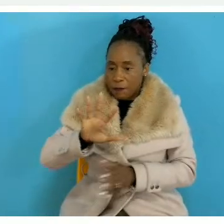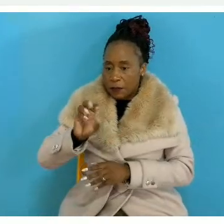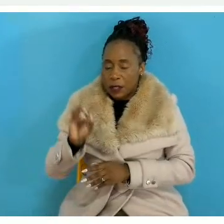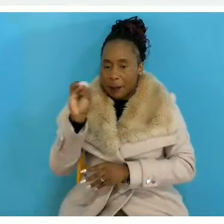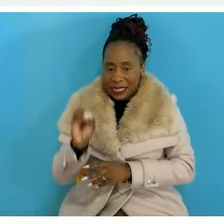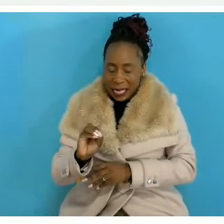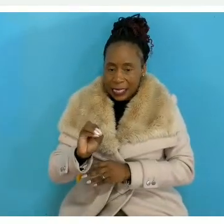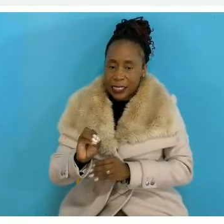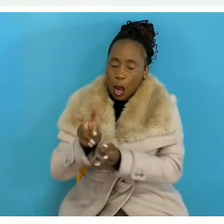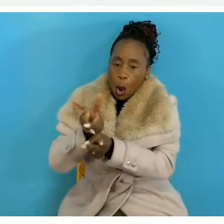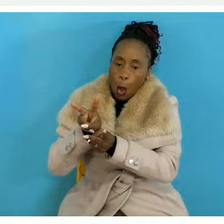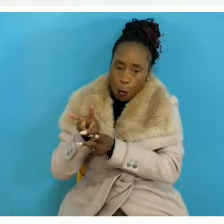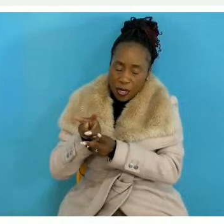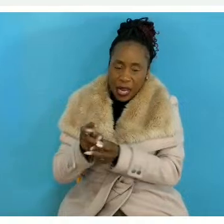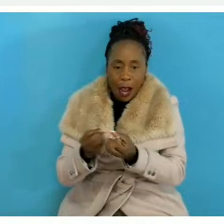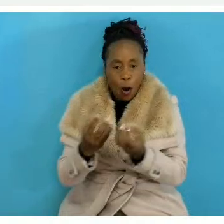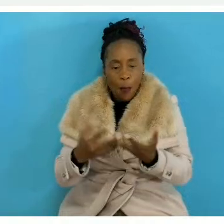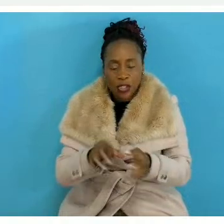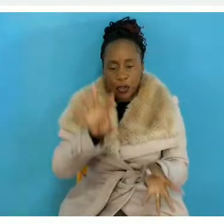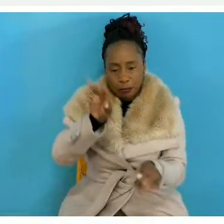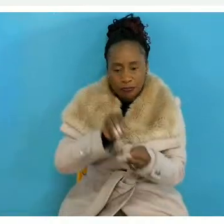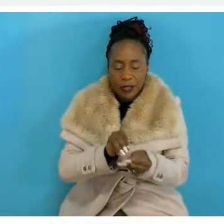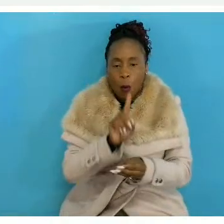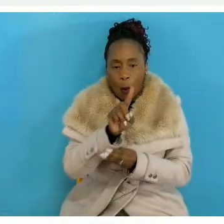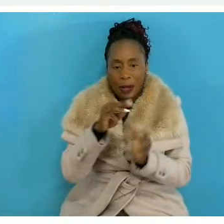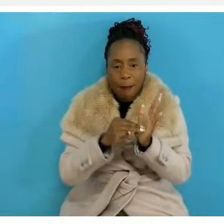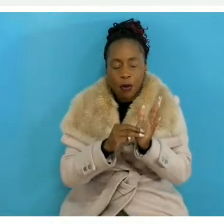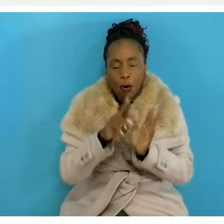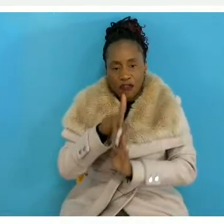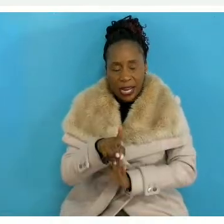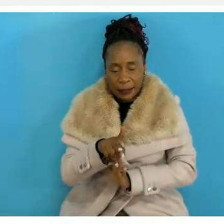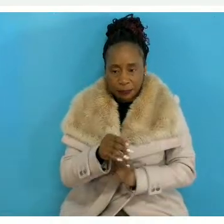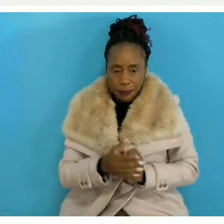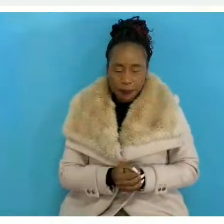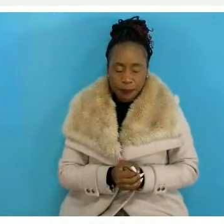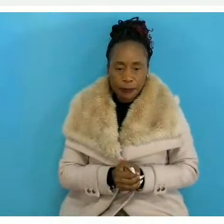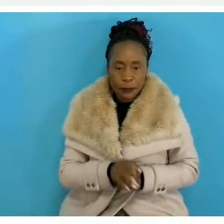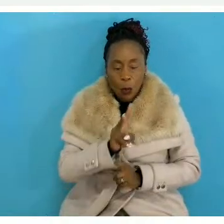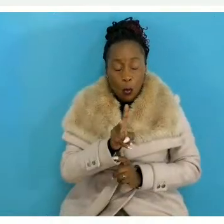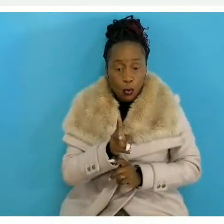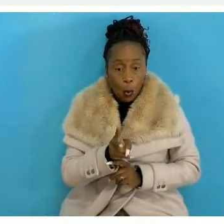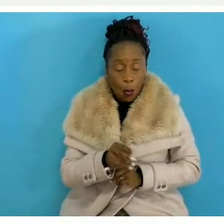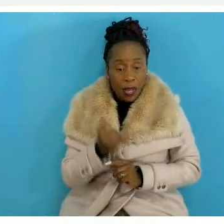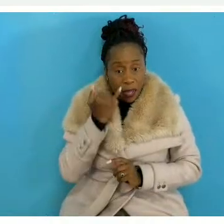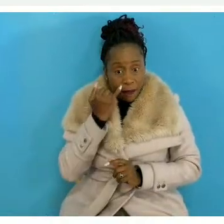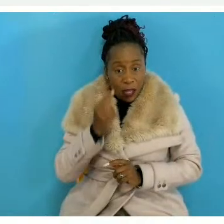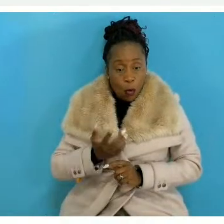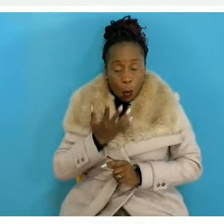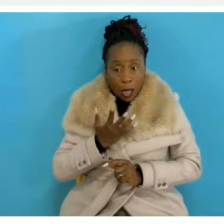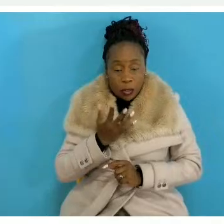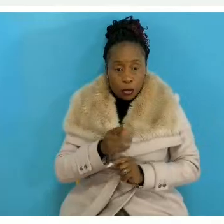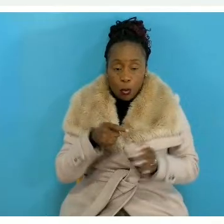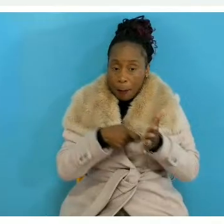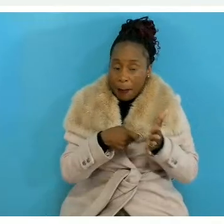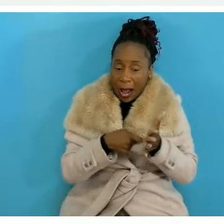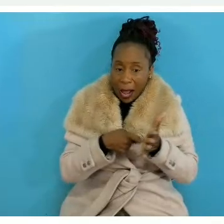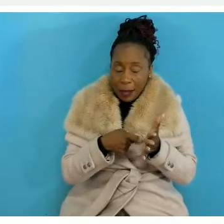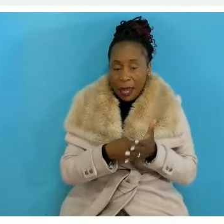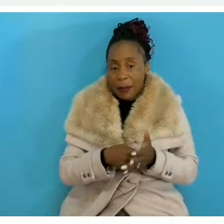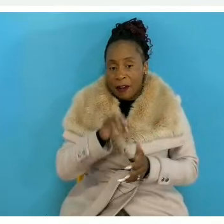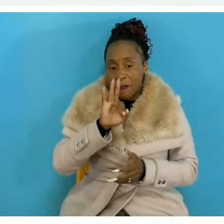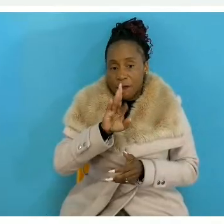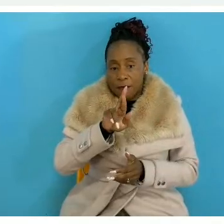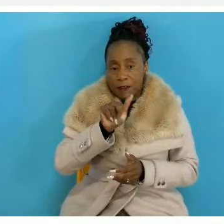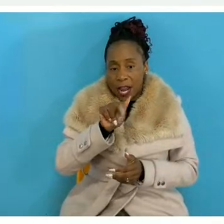to the value of R1 million. And also, if you want to buy a franchise